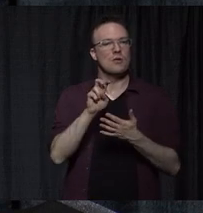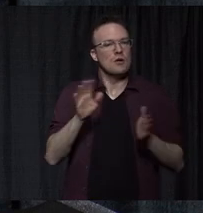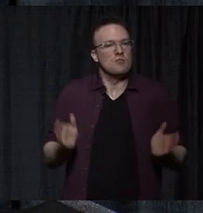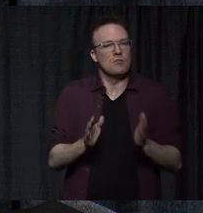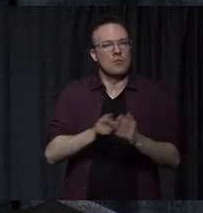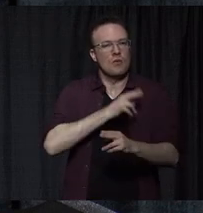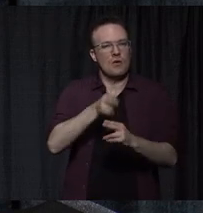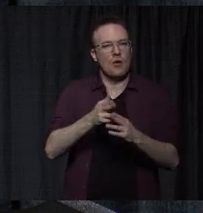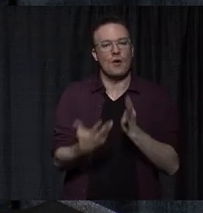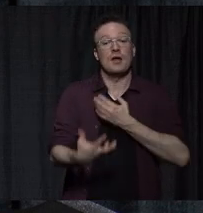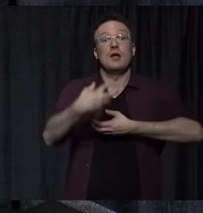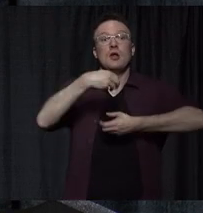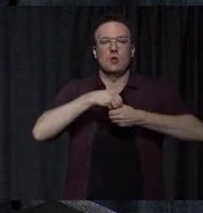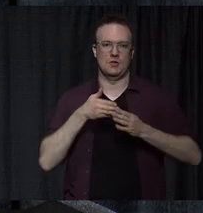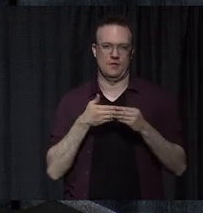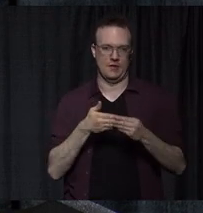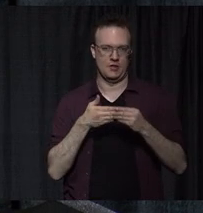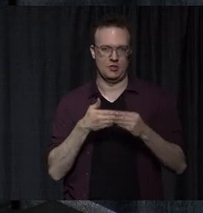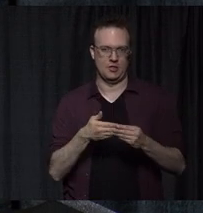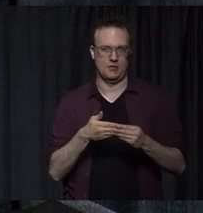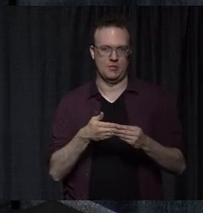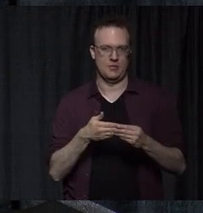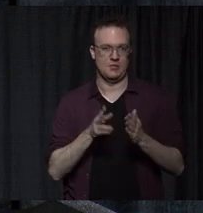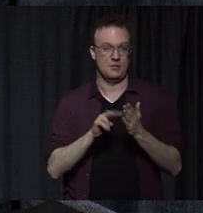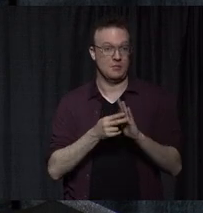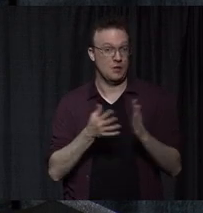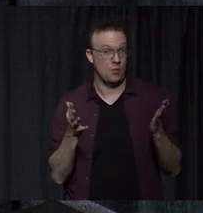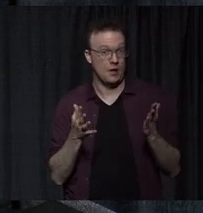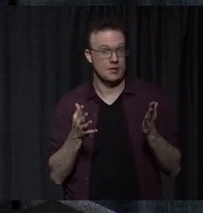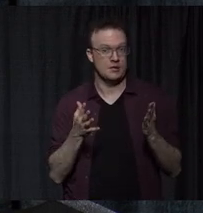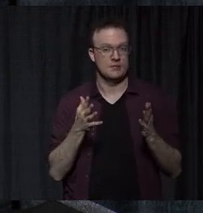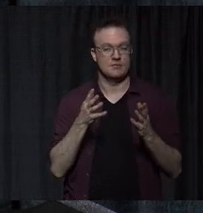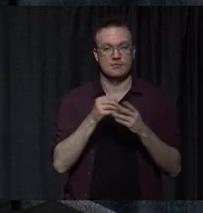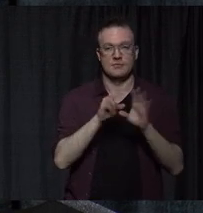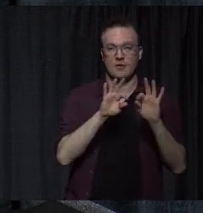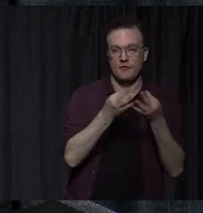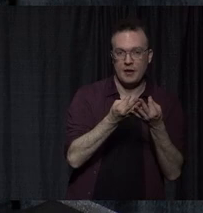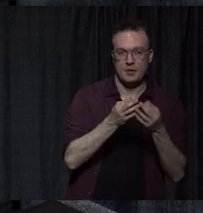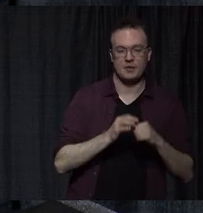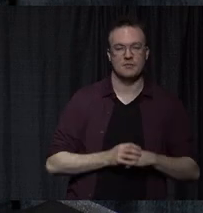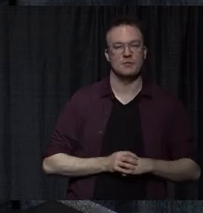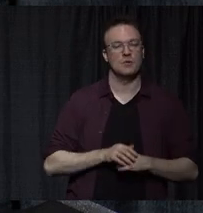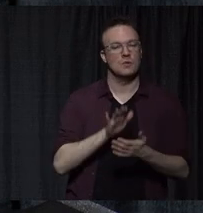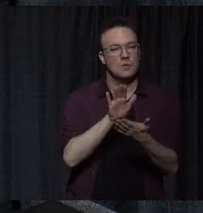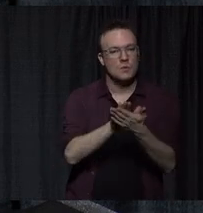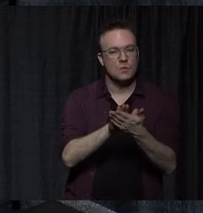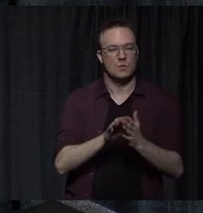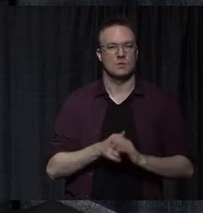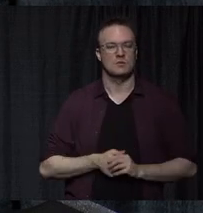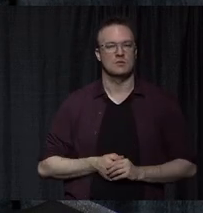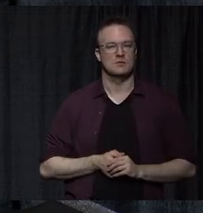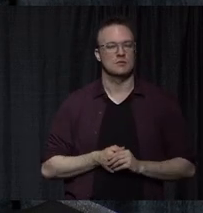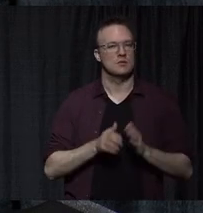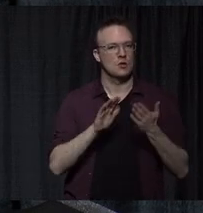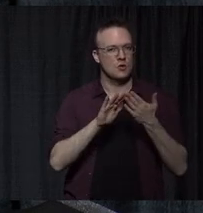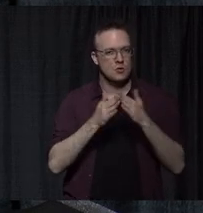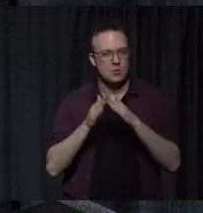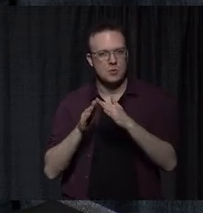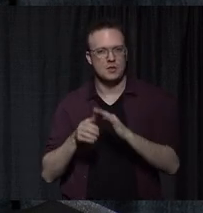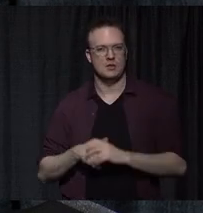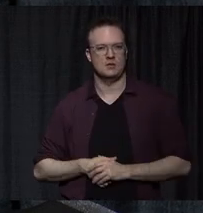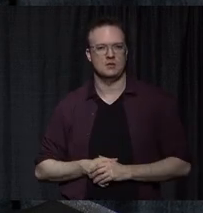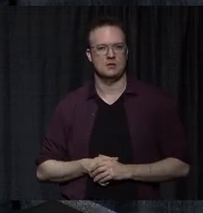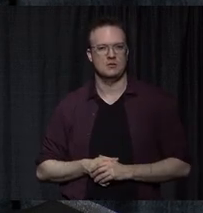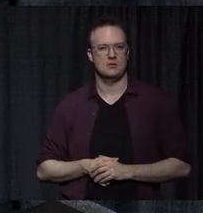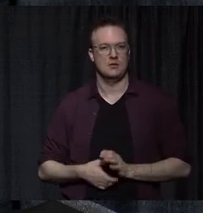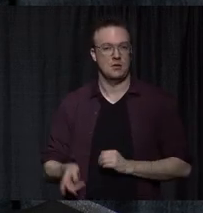inclusive leadership, which can happen in our families, in our schools, communities, in our